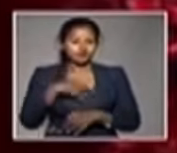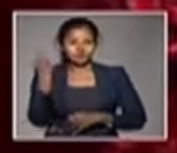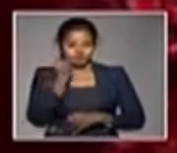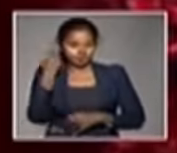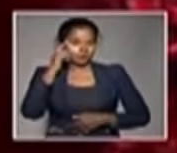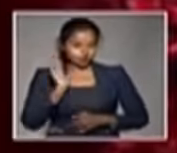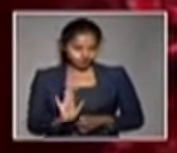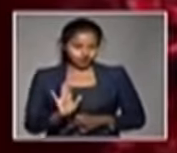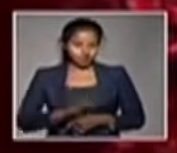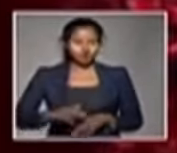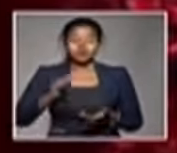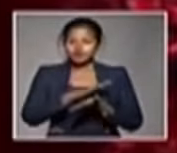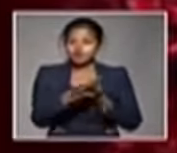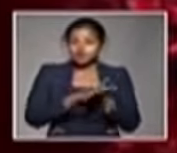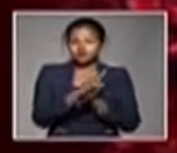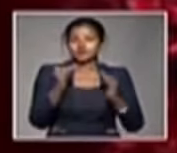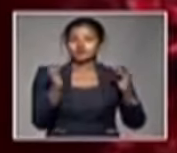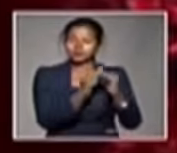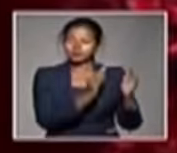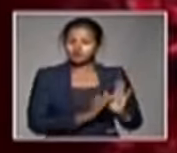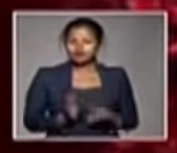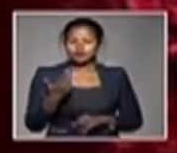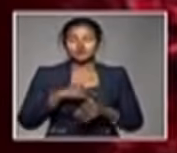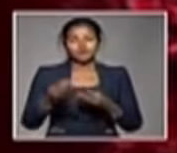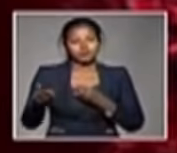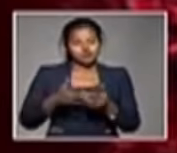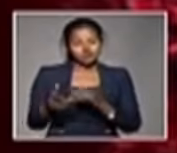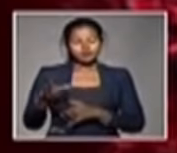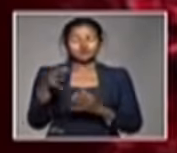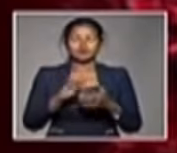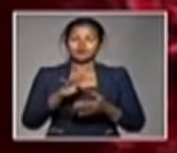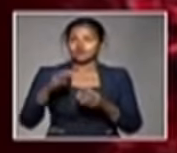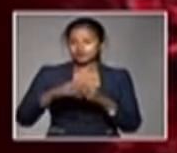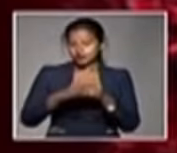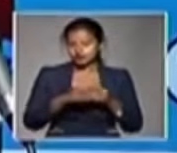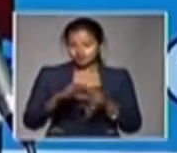from quarantine centres and 40 were close contacts.